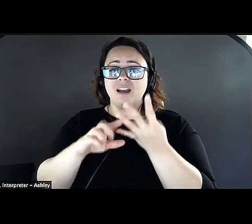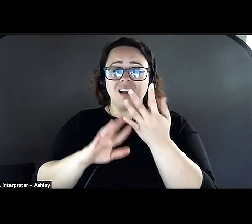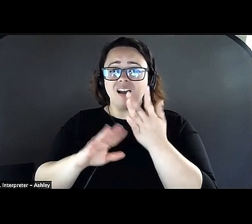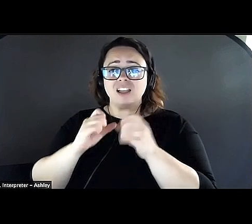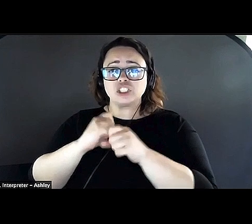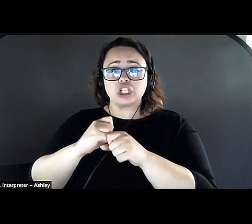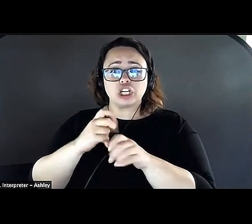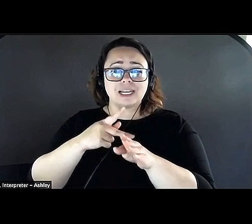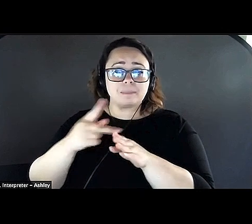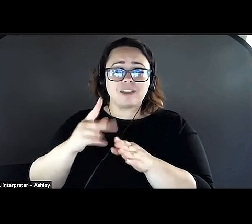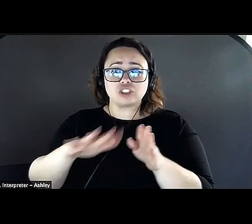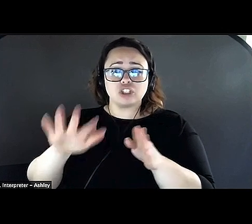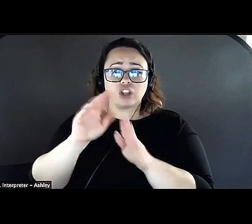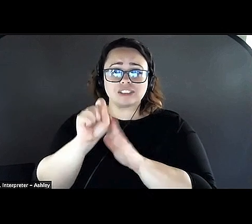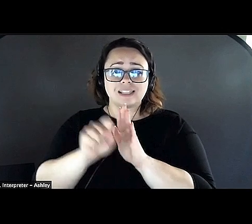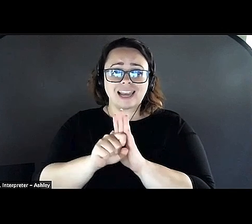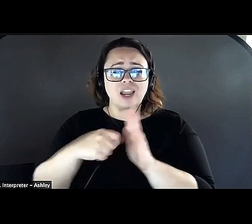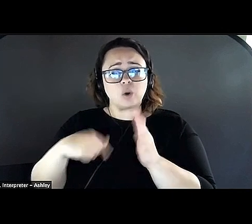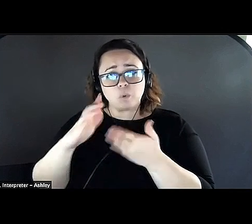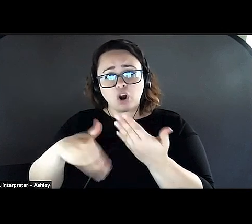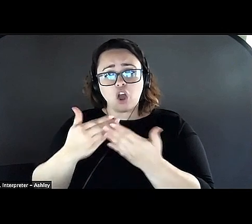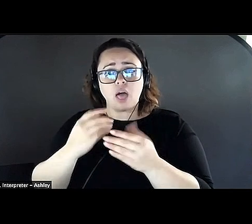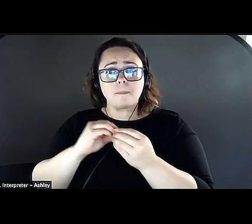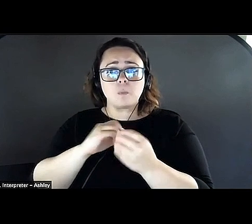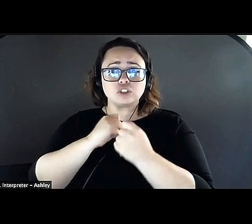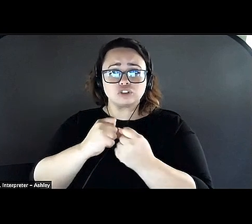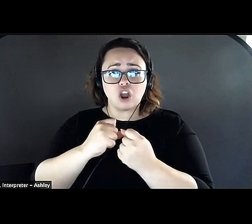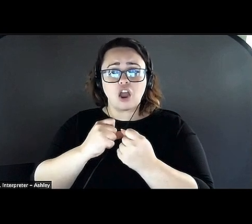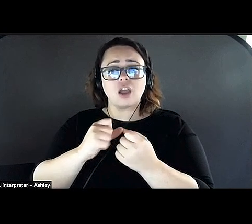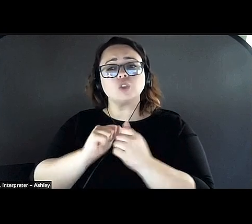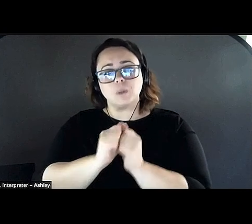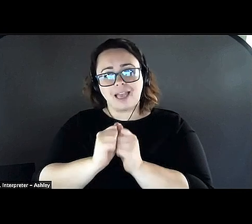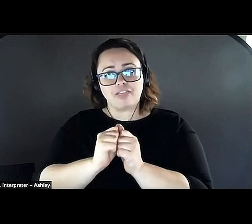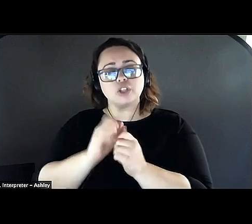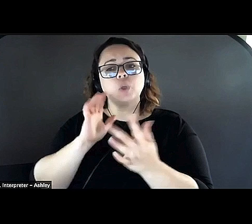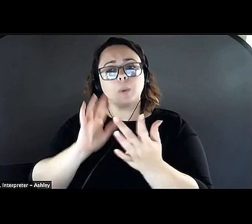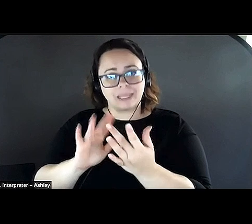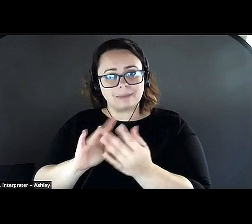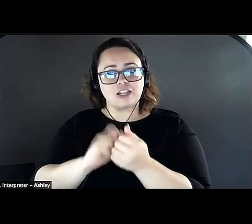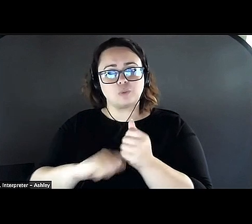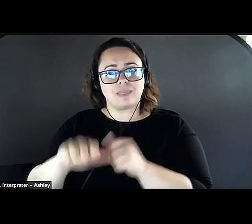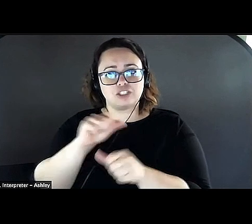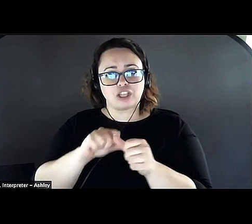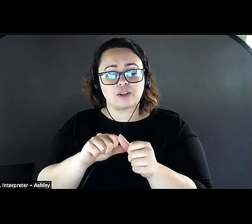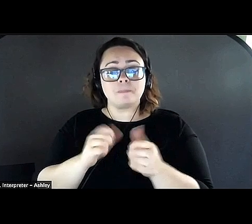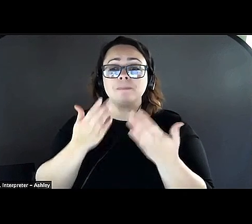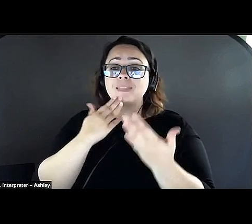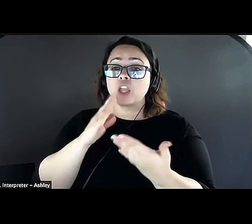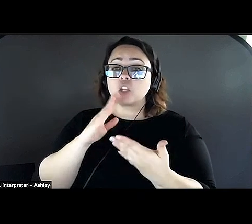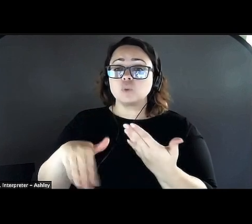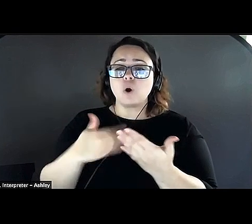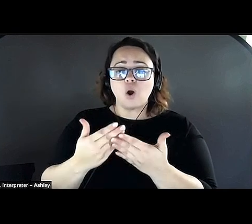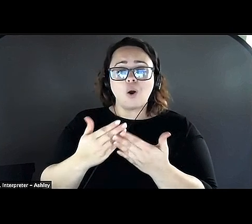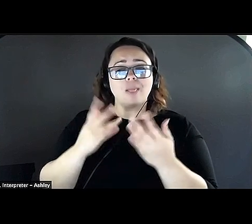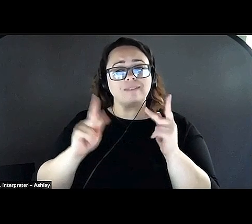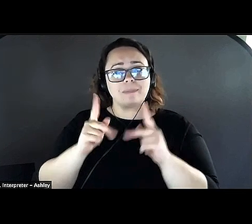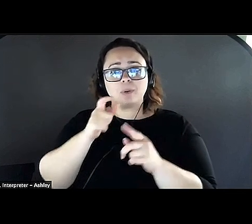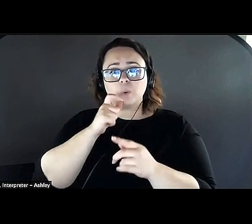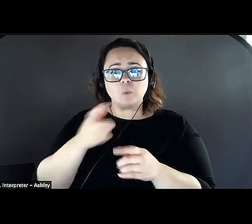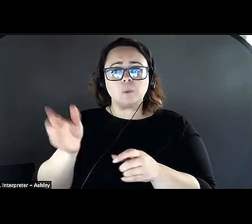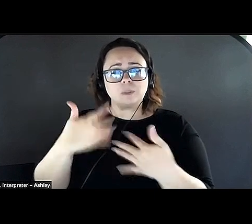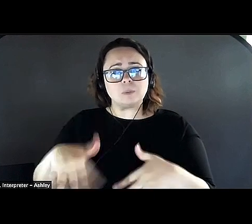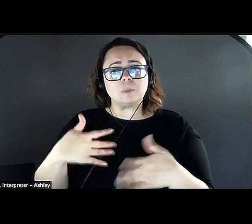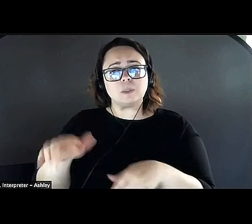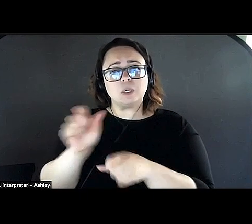state. We're all stronger together, so keep in touch with each other. Thank you to all the countless people that put in so much work to